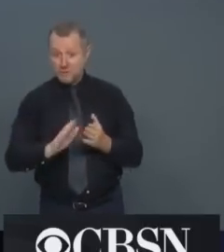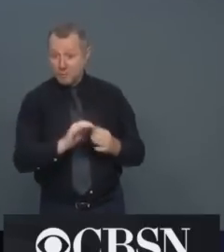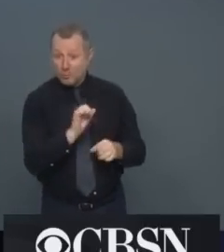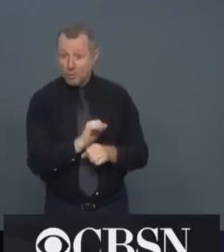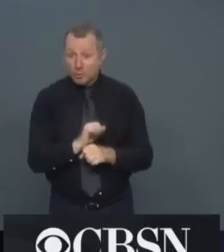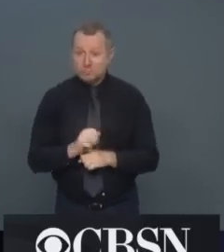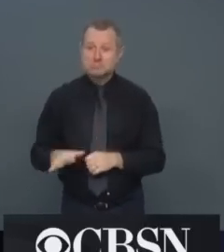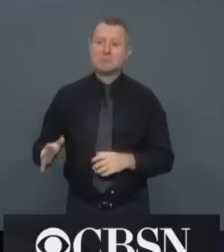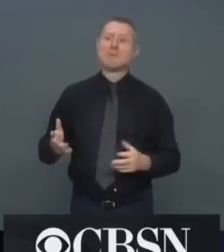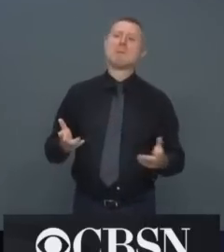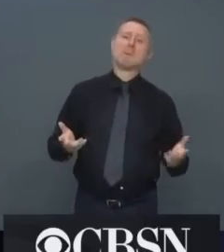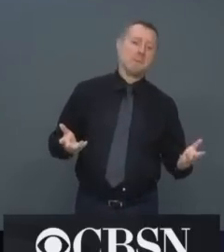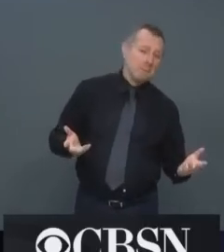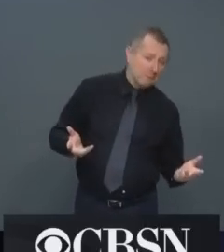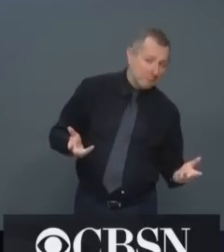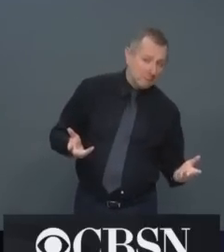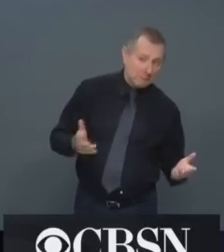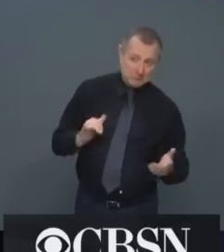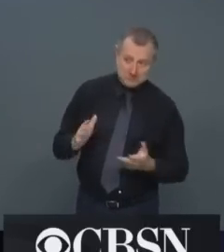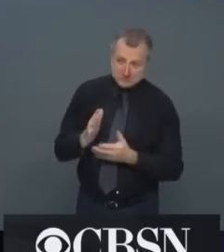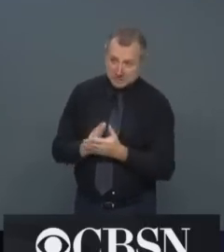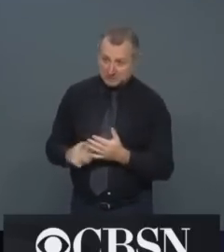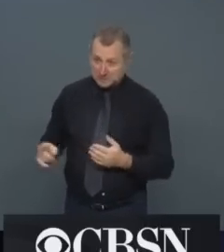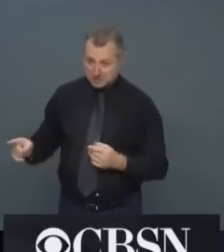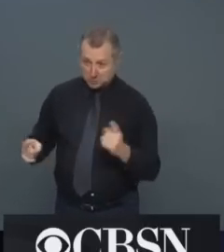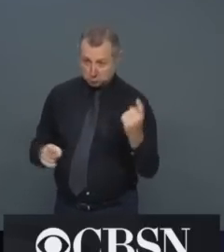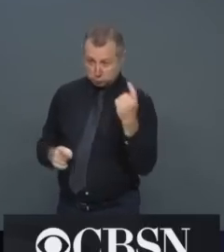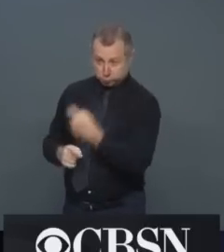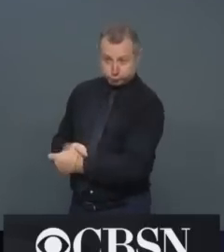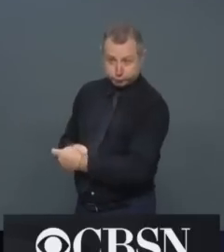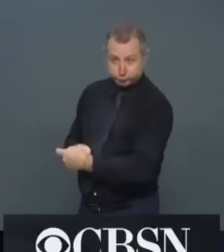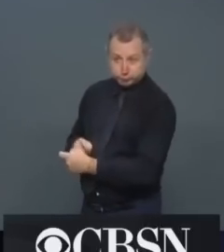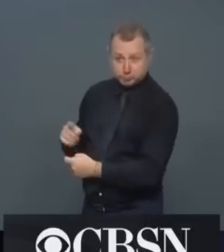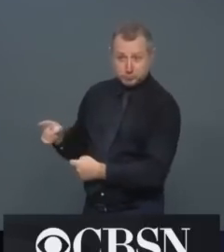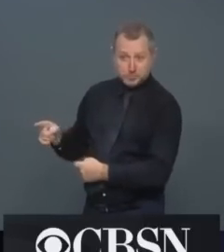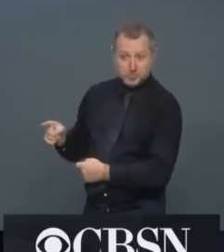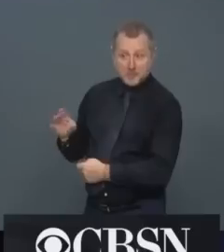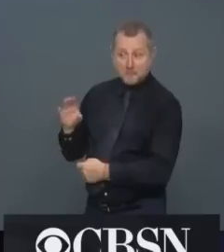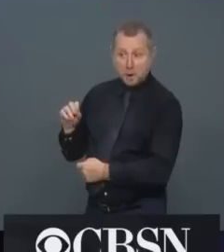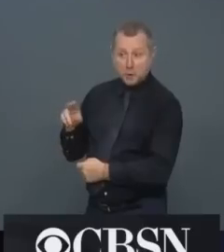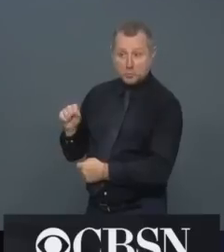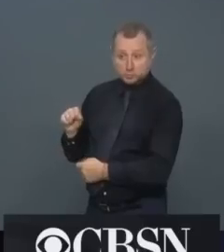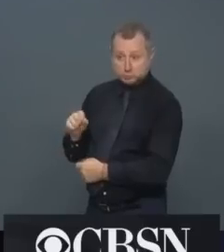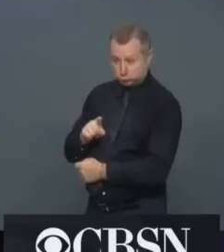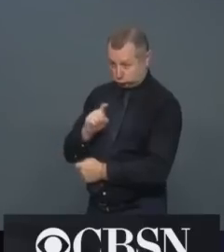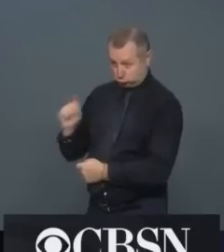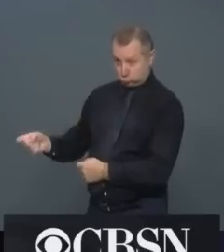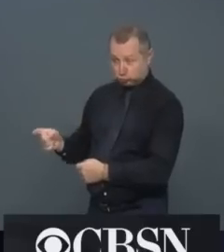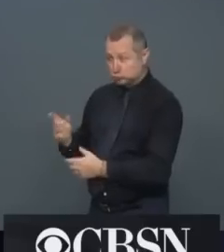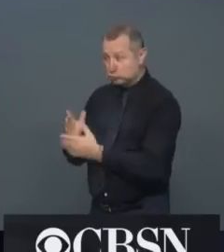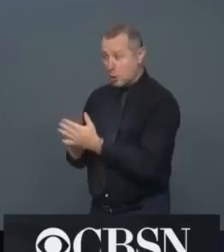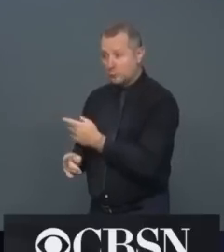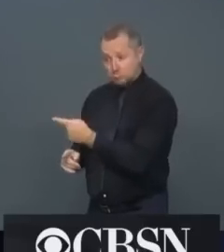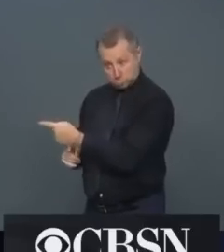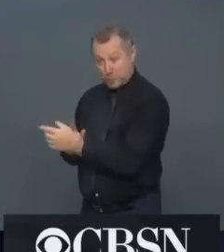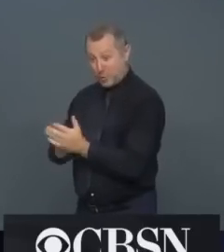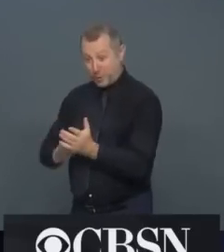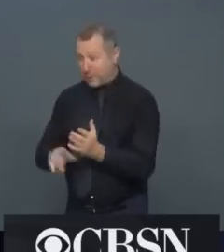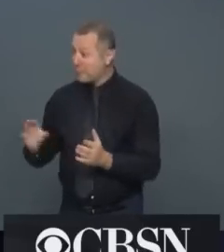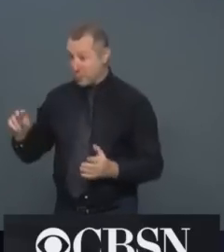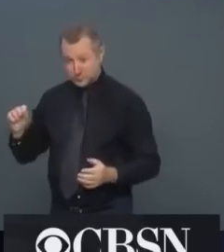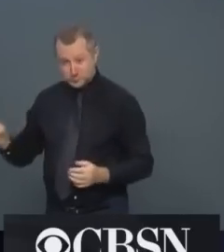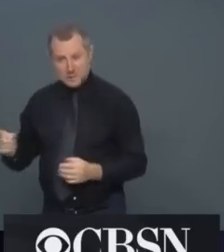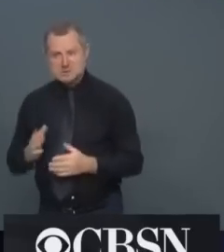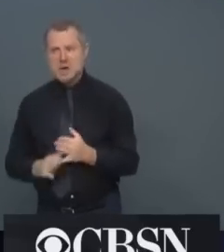workers bonuses, are you? Are you going to give some workers bonuses and lay off other workers,